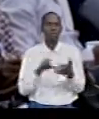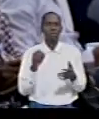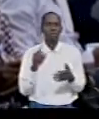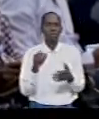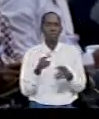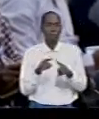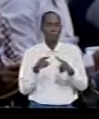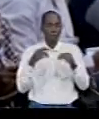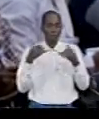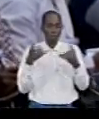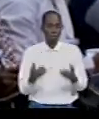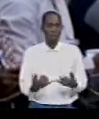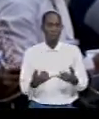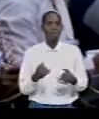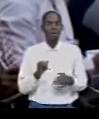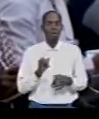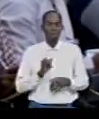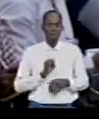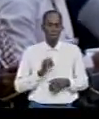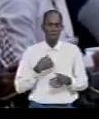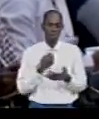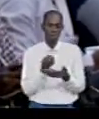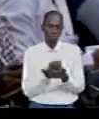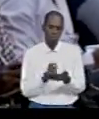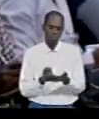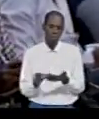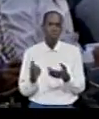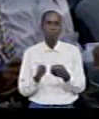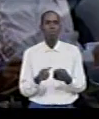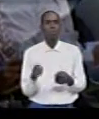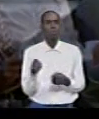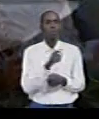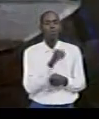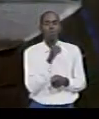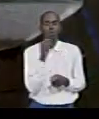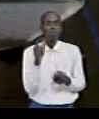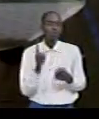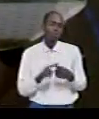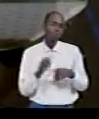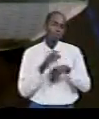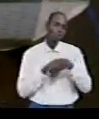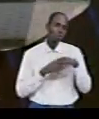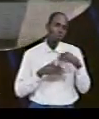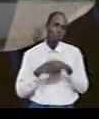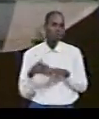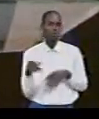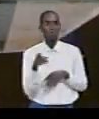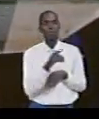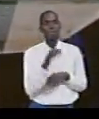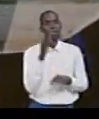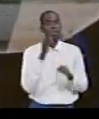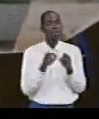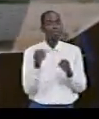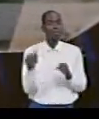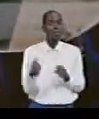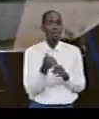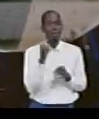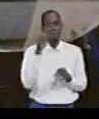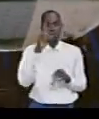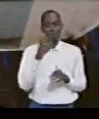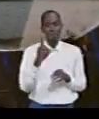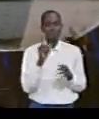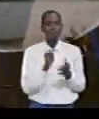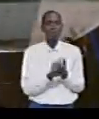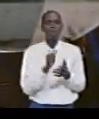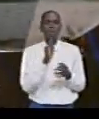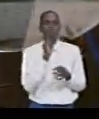now I have written unto you not to keep company. If any man that is called